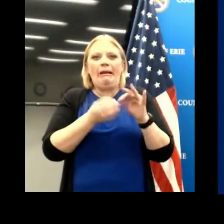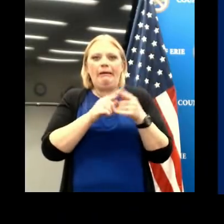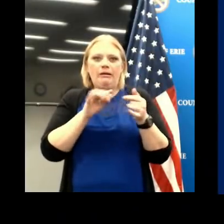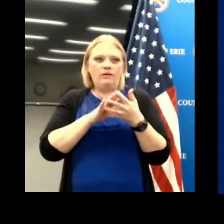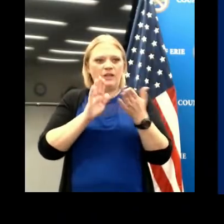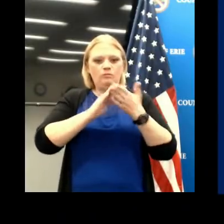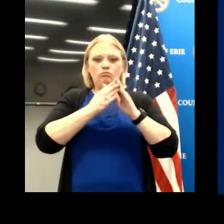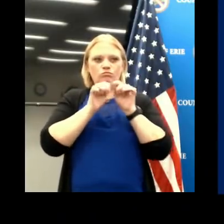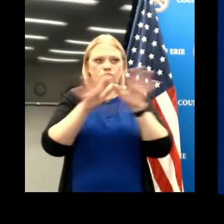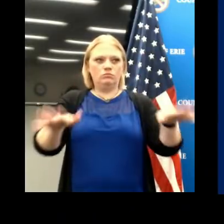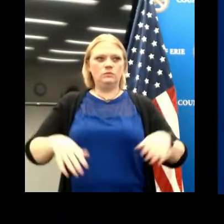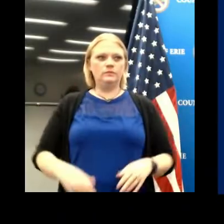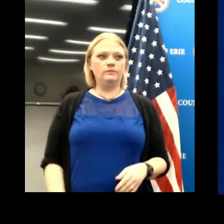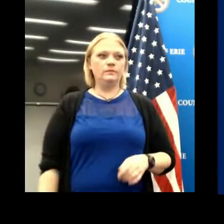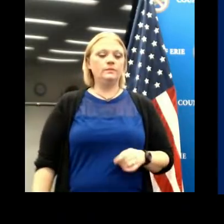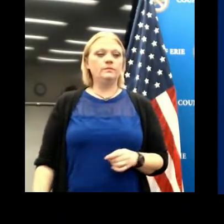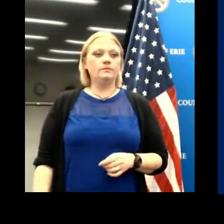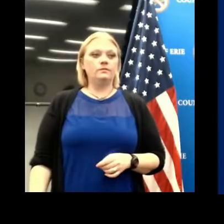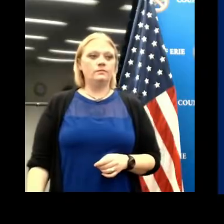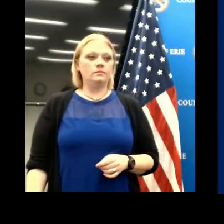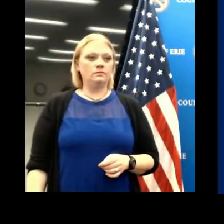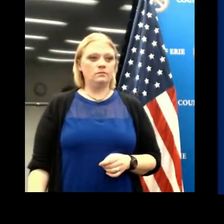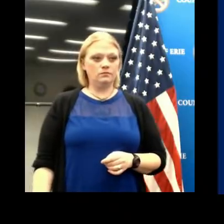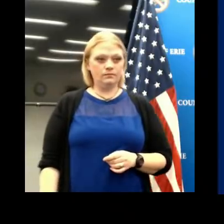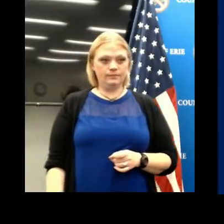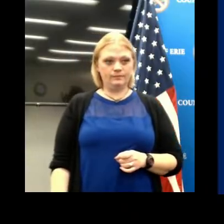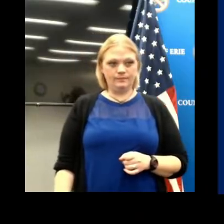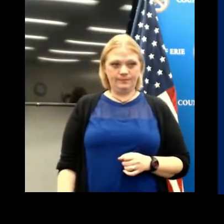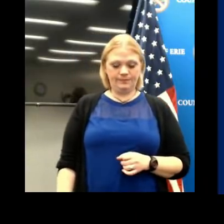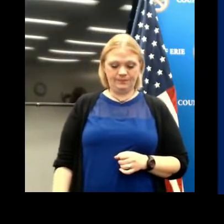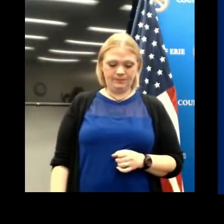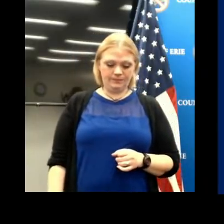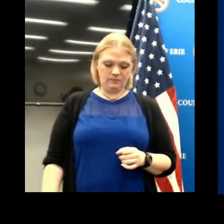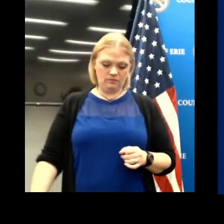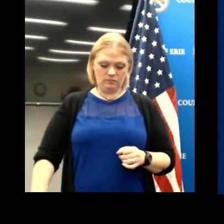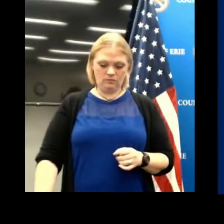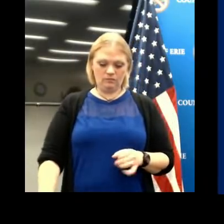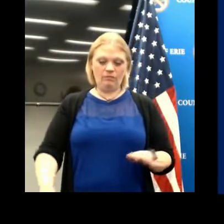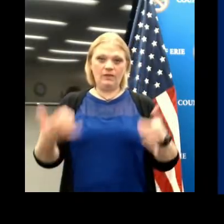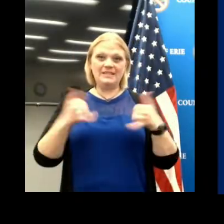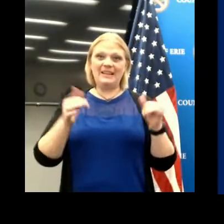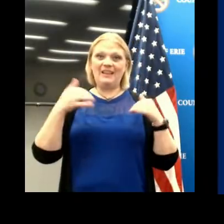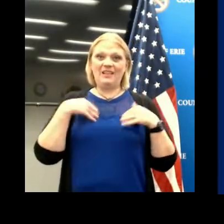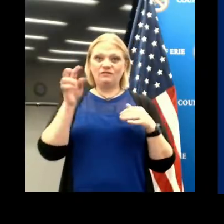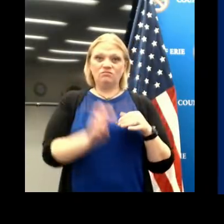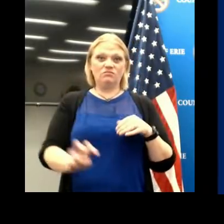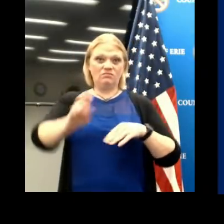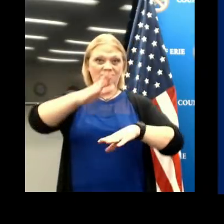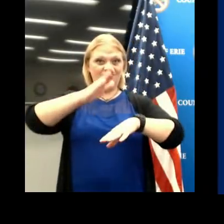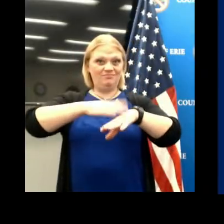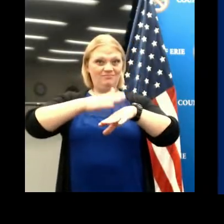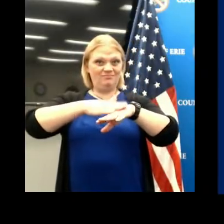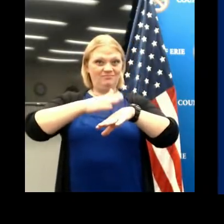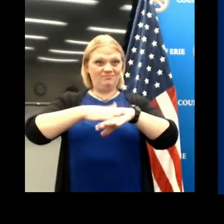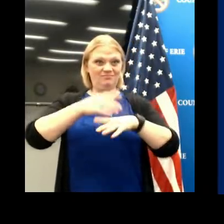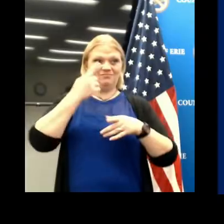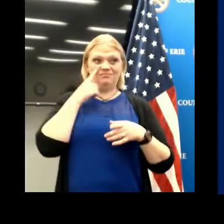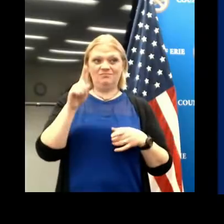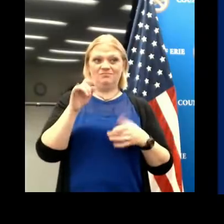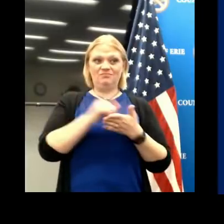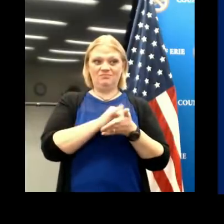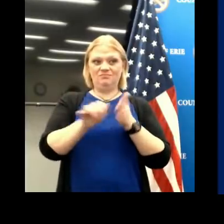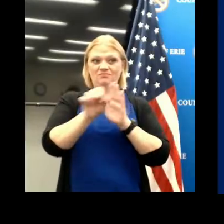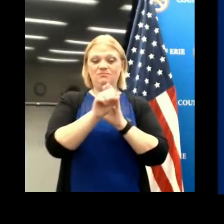transmission. So there is still a travel advisory for New York State residents. So the Erie